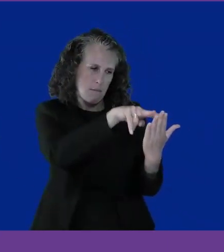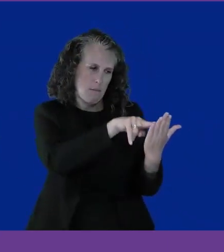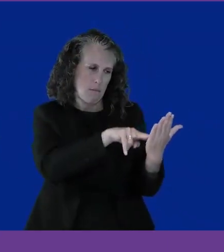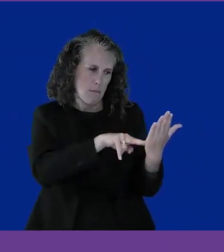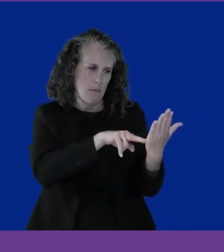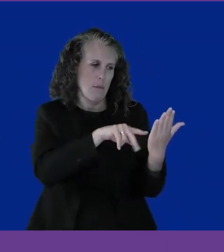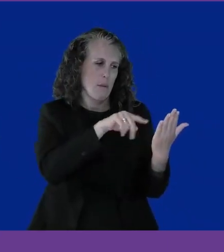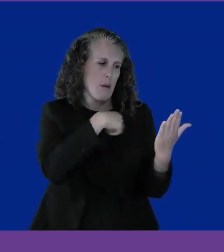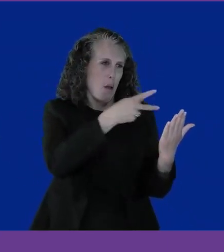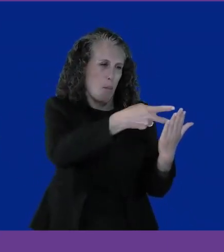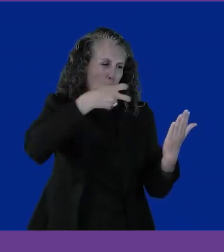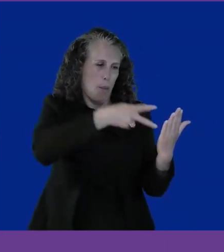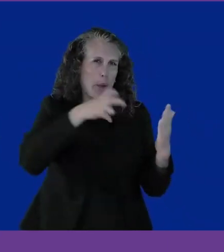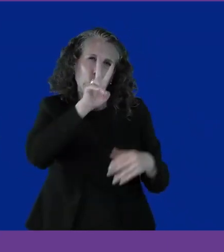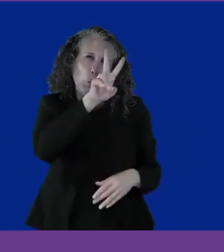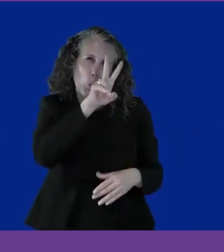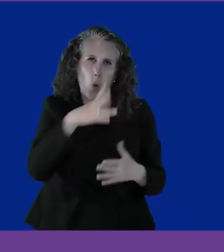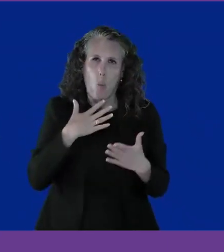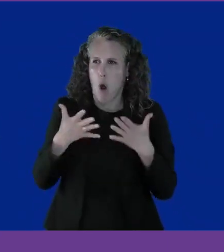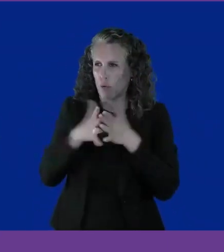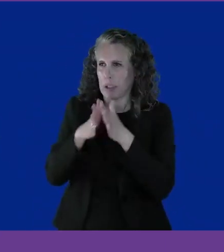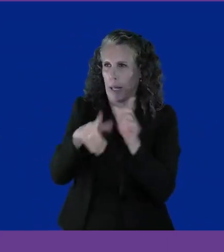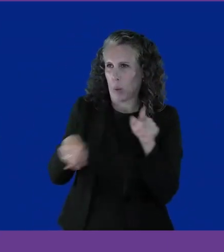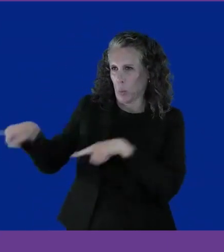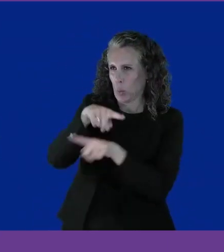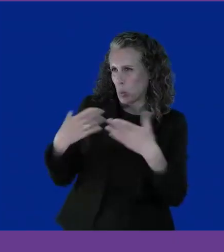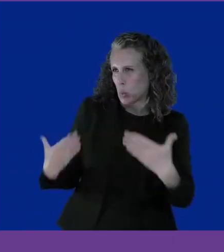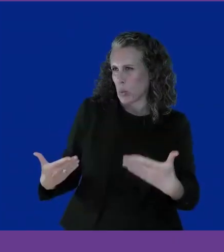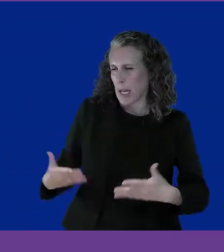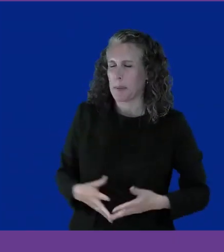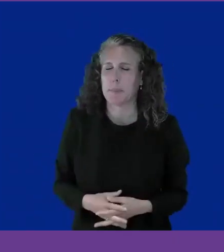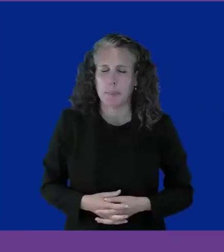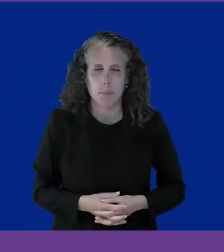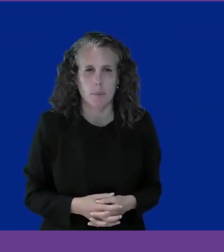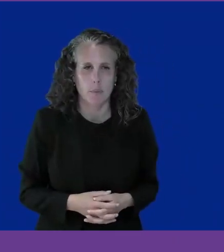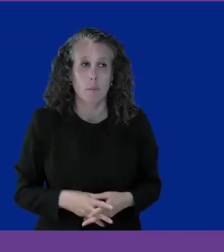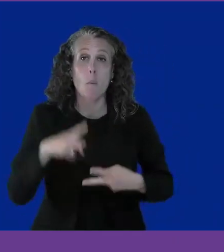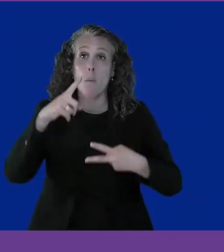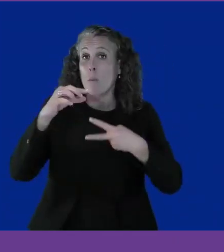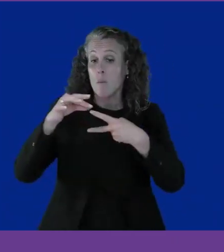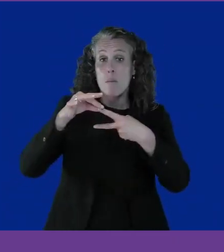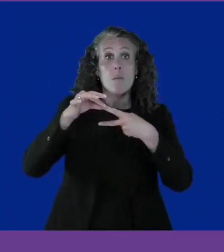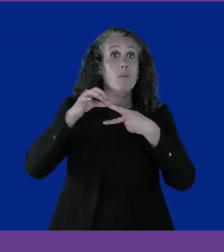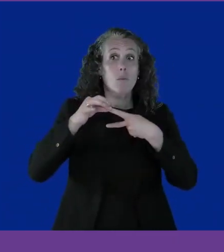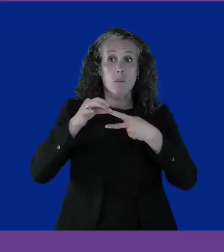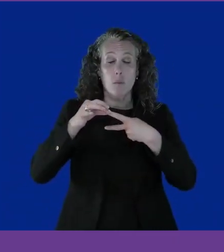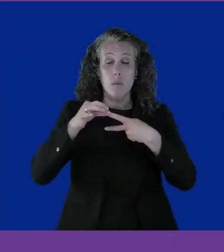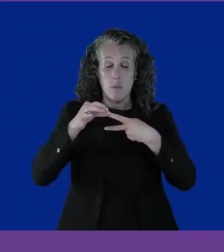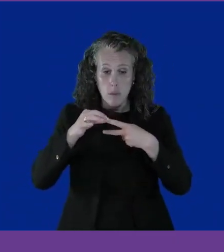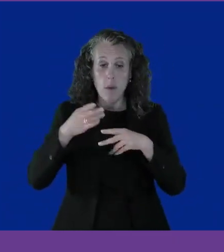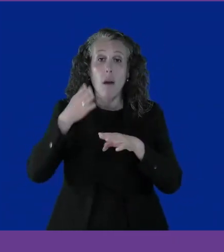discussion today in the context of this panel. One was brought to our attention by some stakeholders during